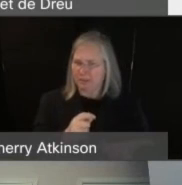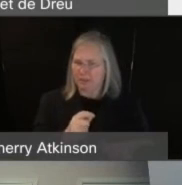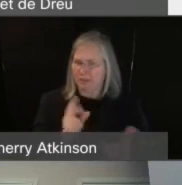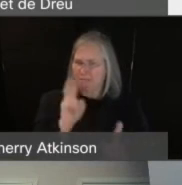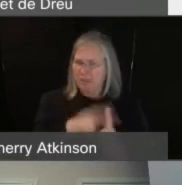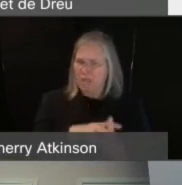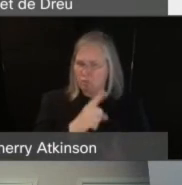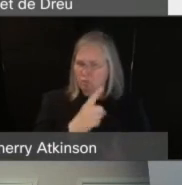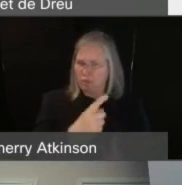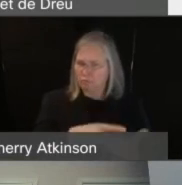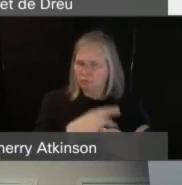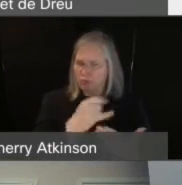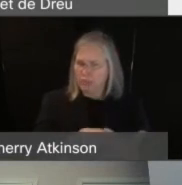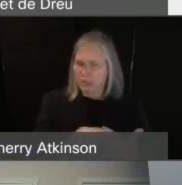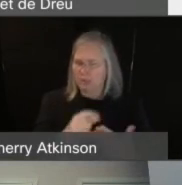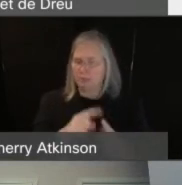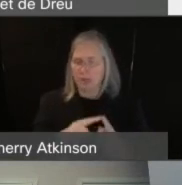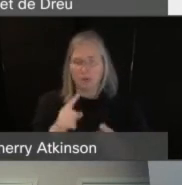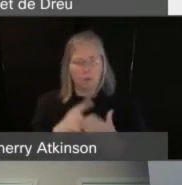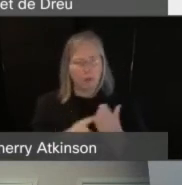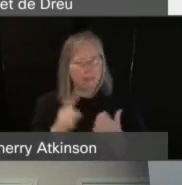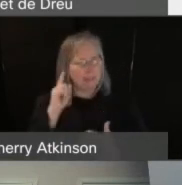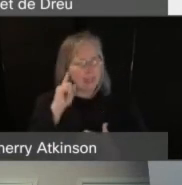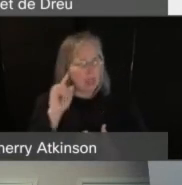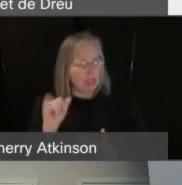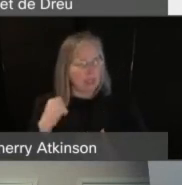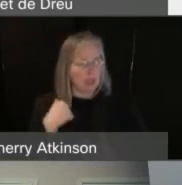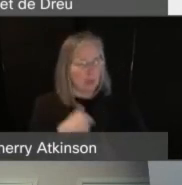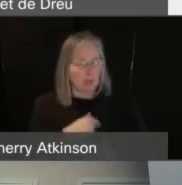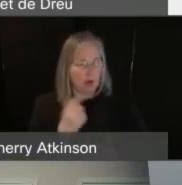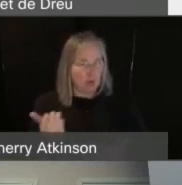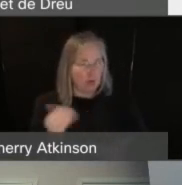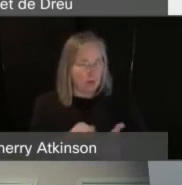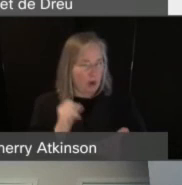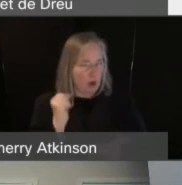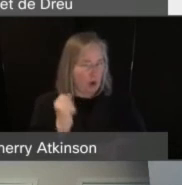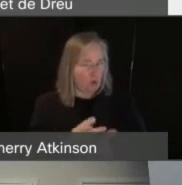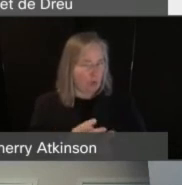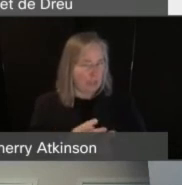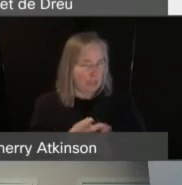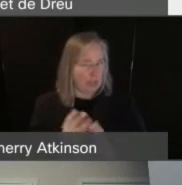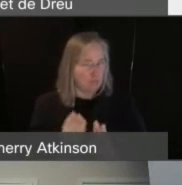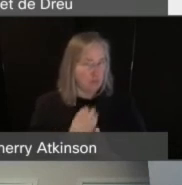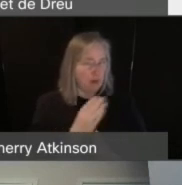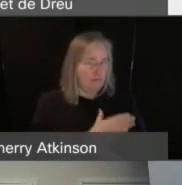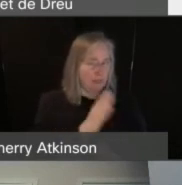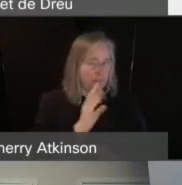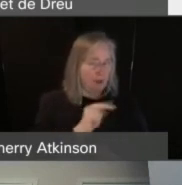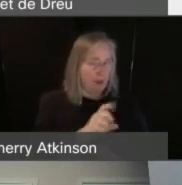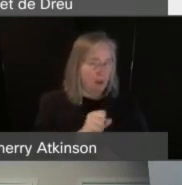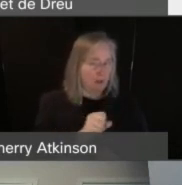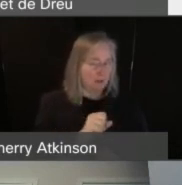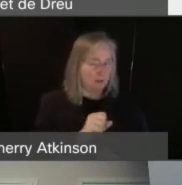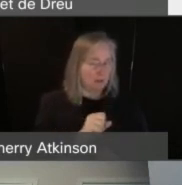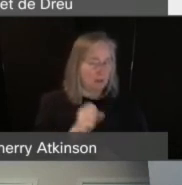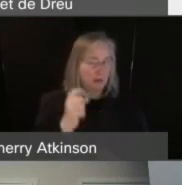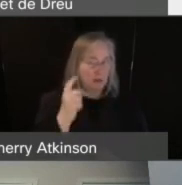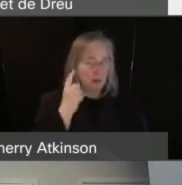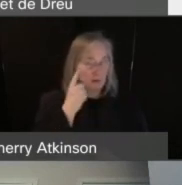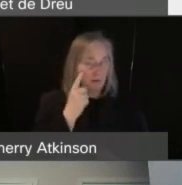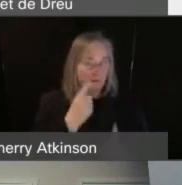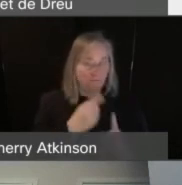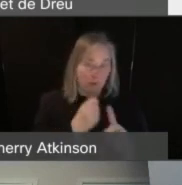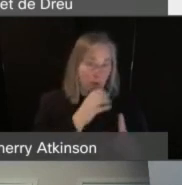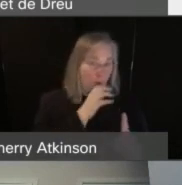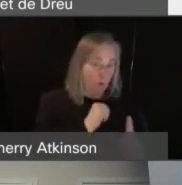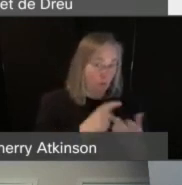And what it sounded like is that we are reauthorizing previous bonds for old projects